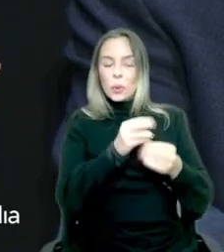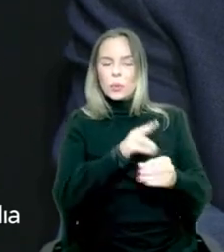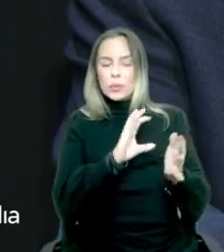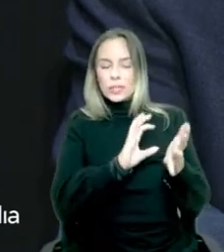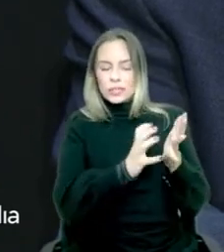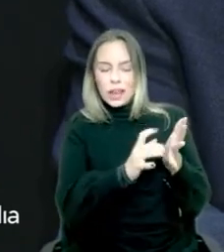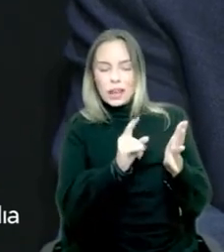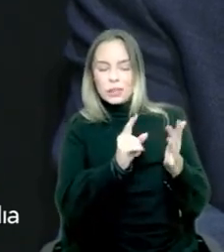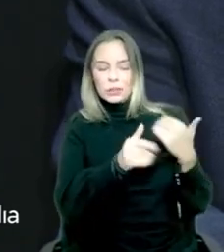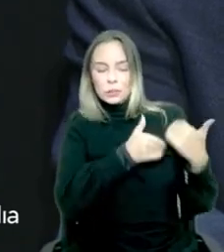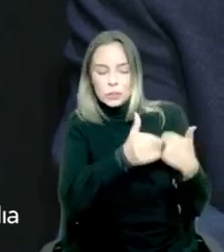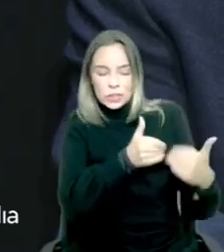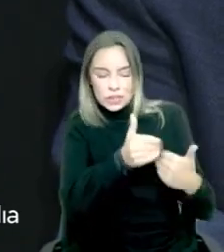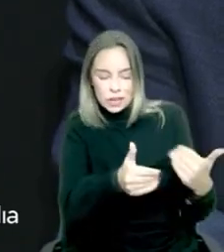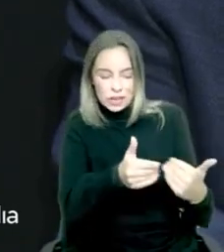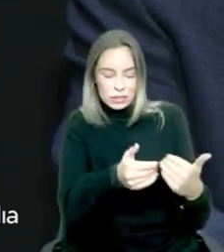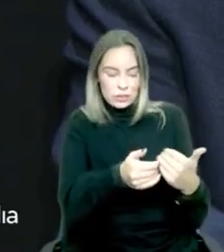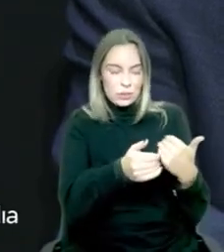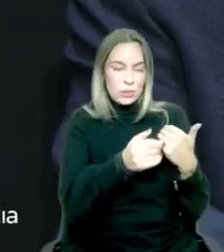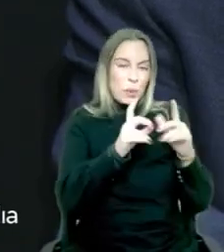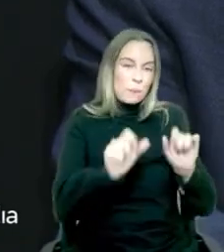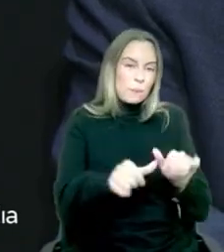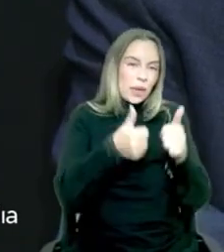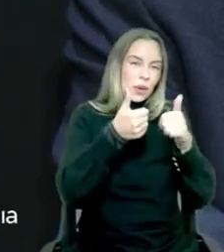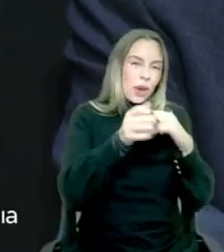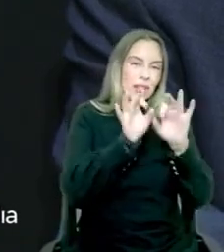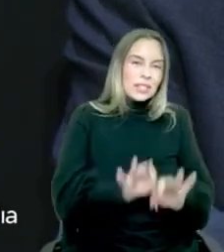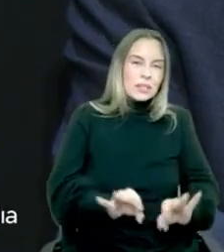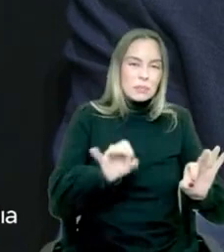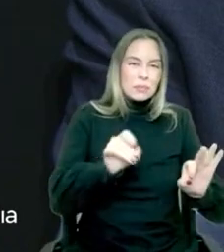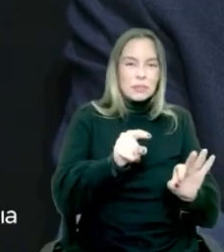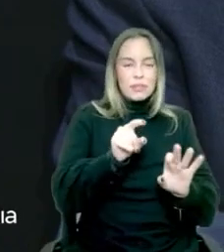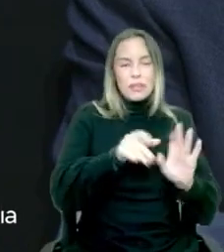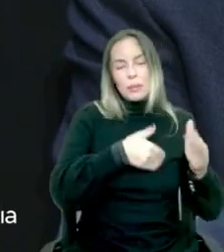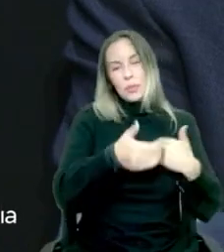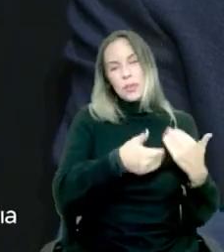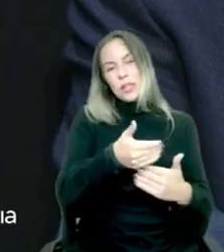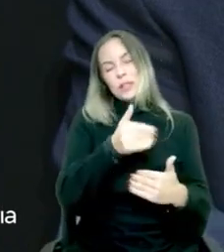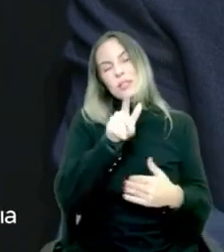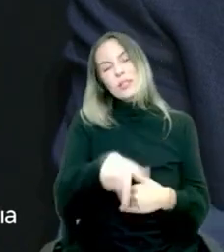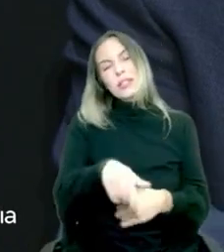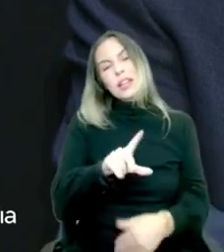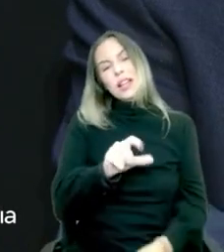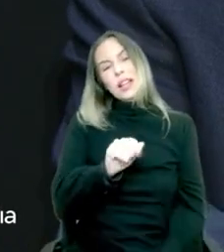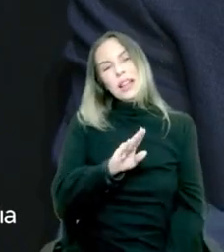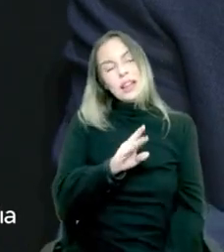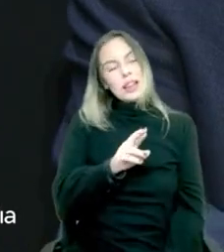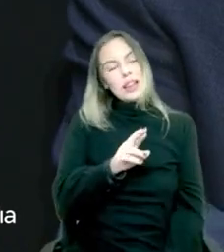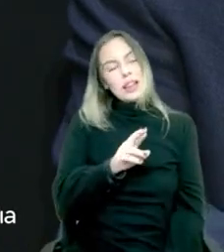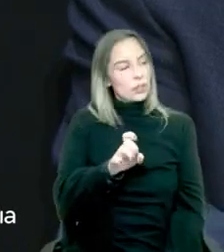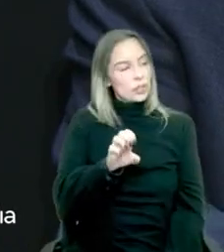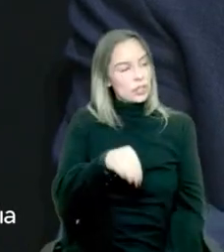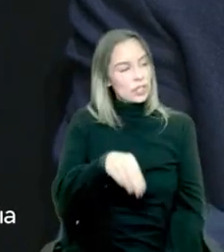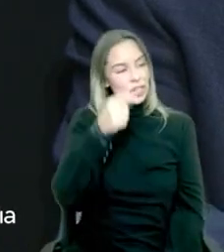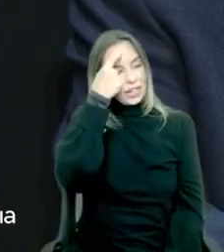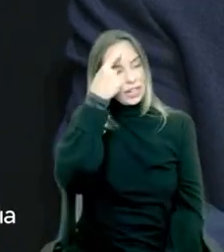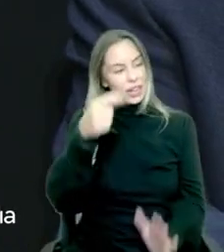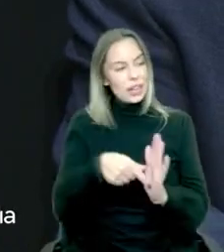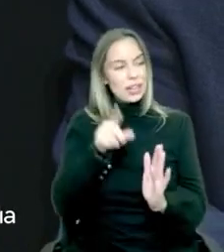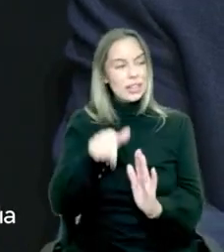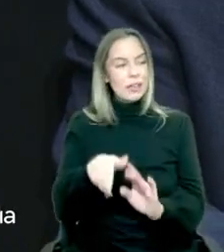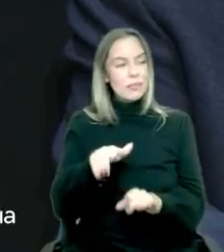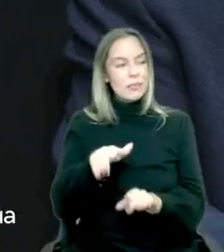improvement and process simplification? So leveraging AI, you can just very easily go in to have a